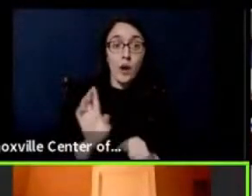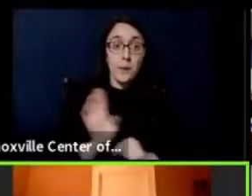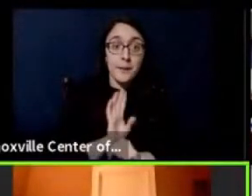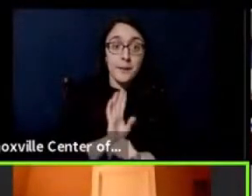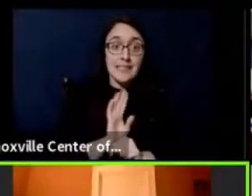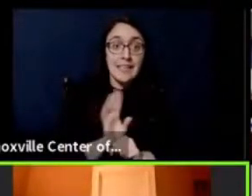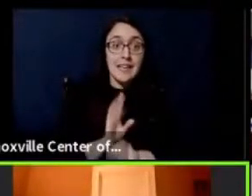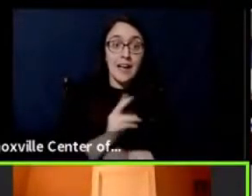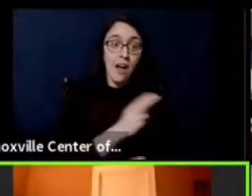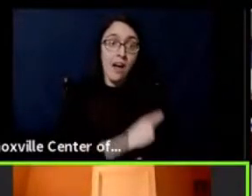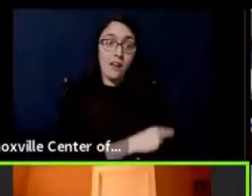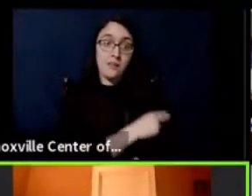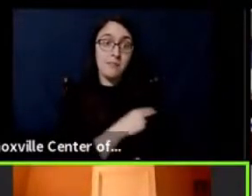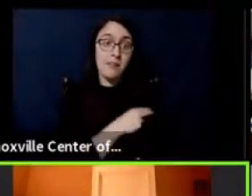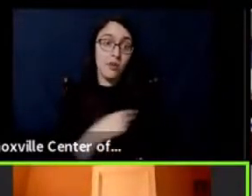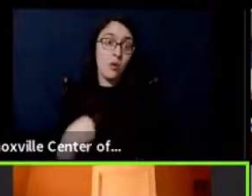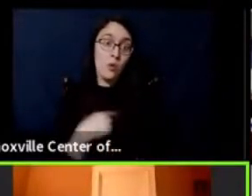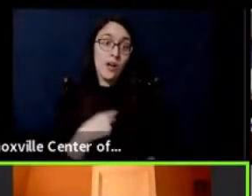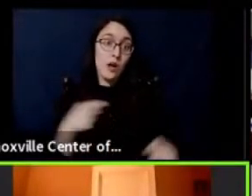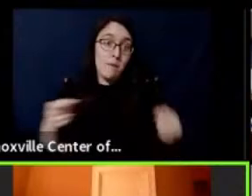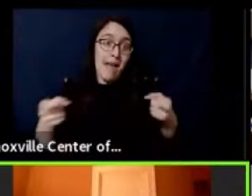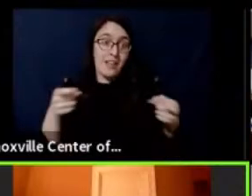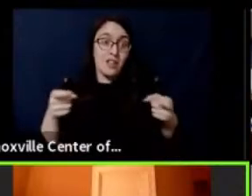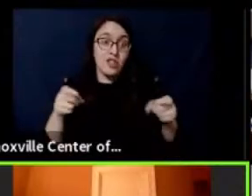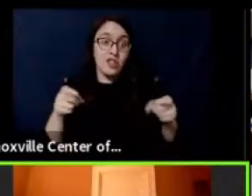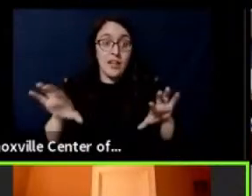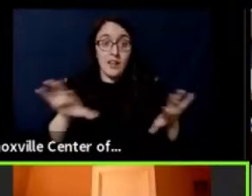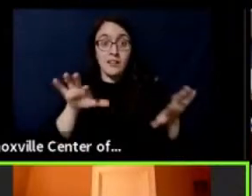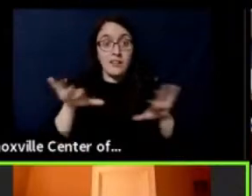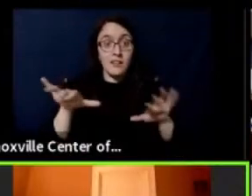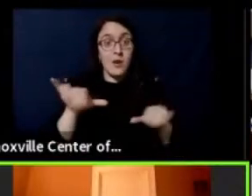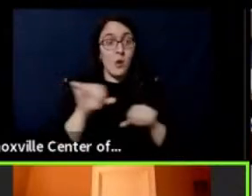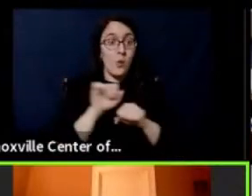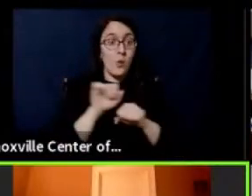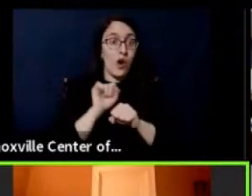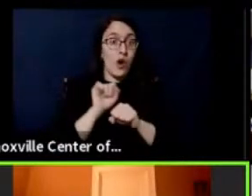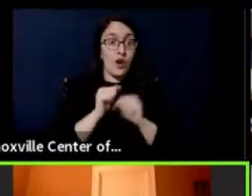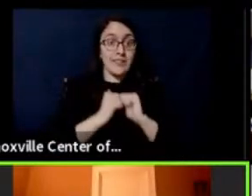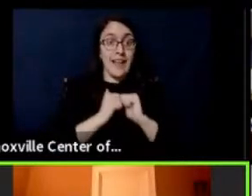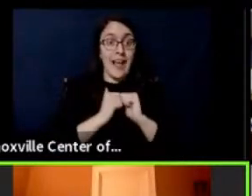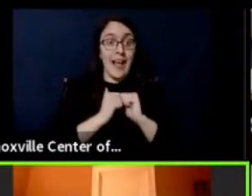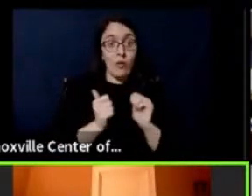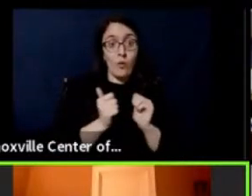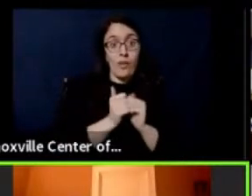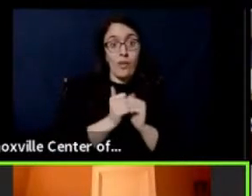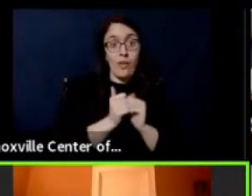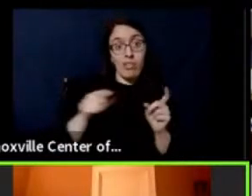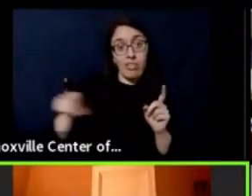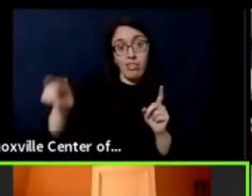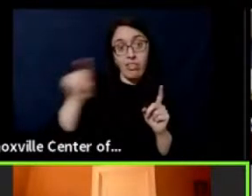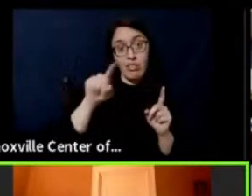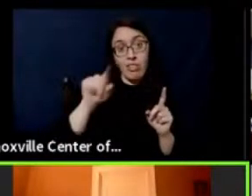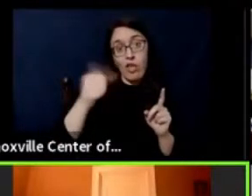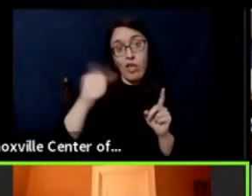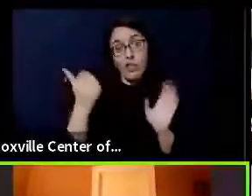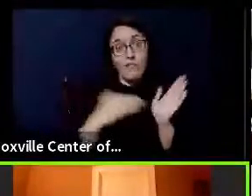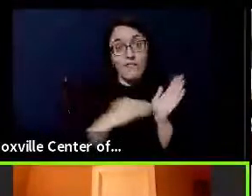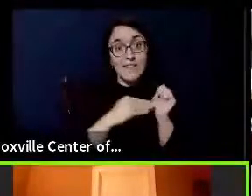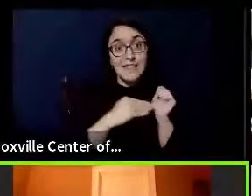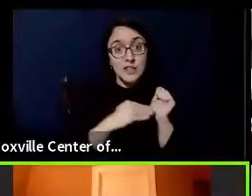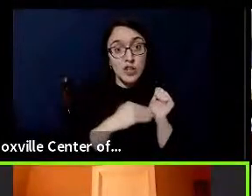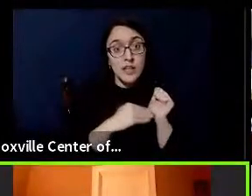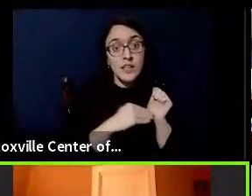hospitals. We are managing. We're working together with our fellow physicians